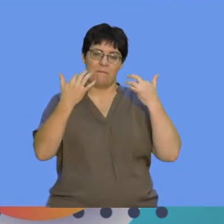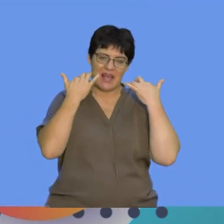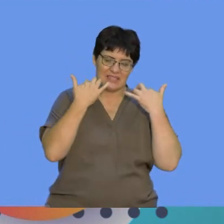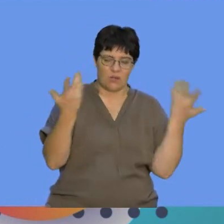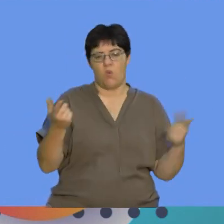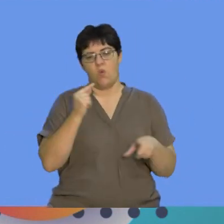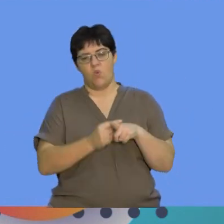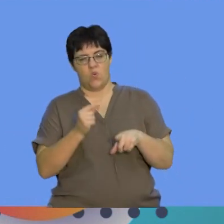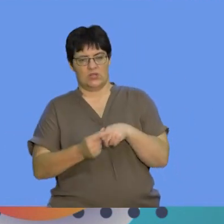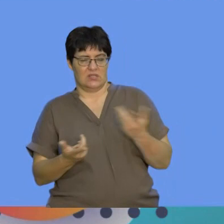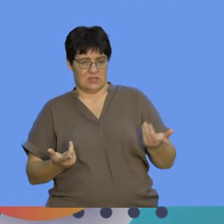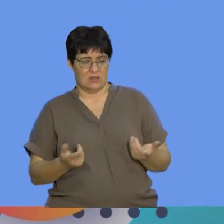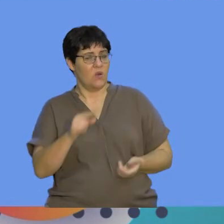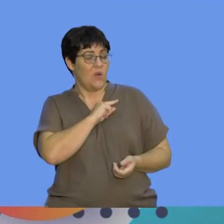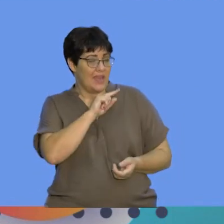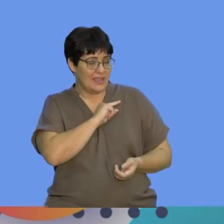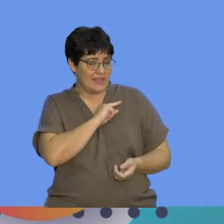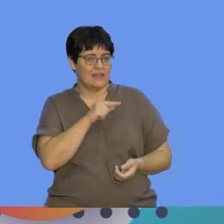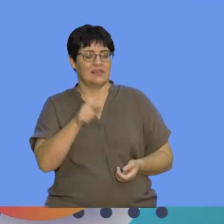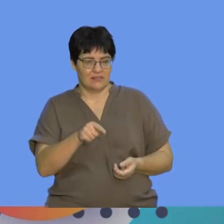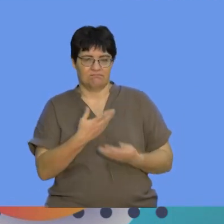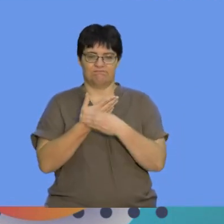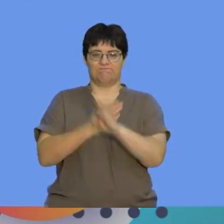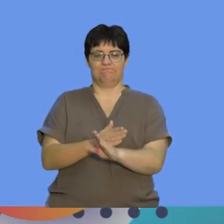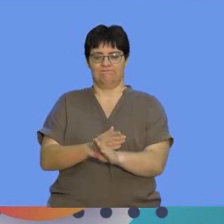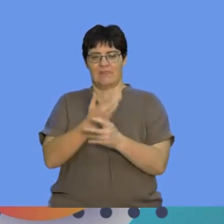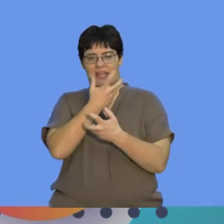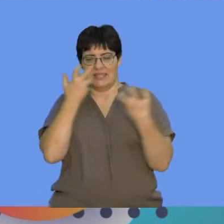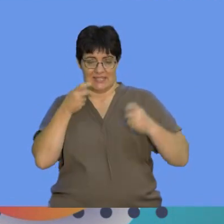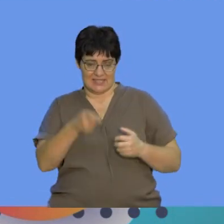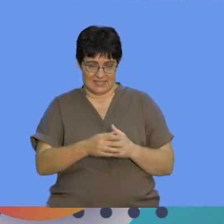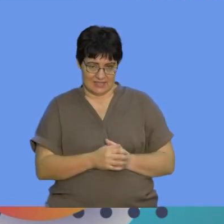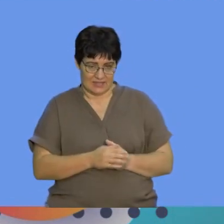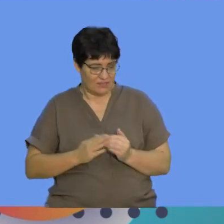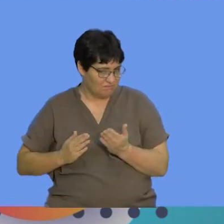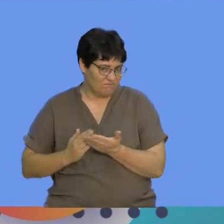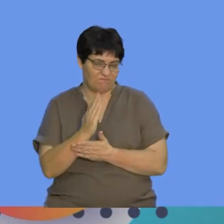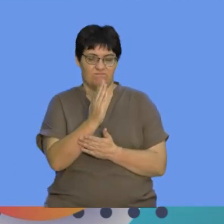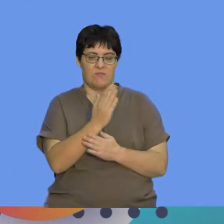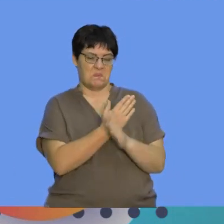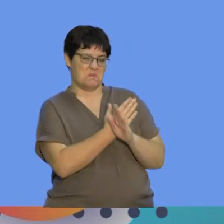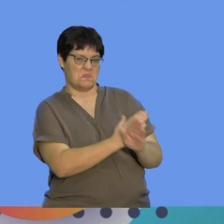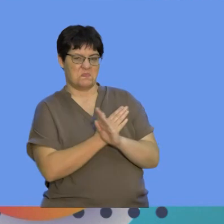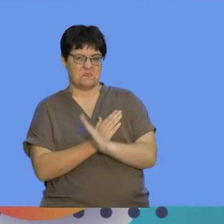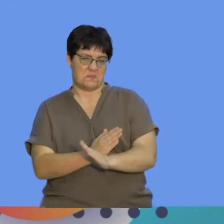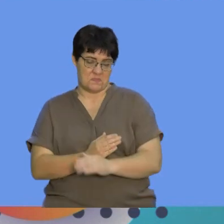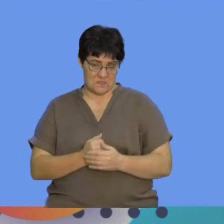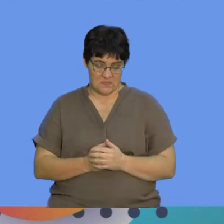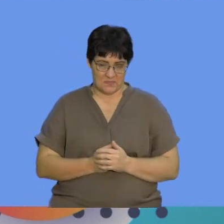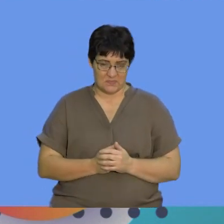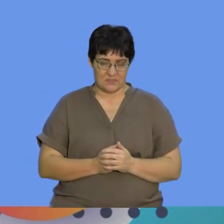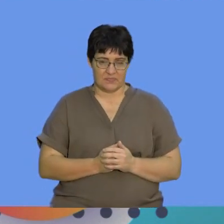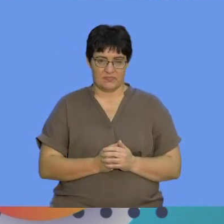rubber. Why? Because these materials typically they do not allow heat to be transferred through them easily. So